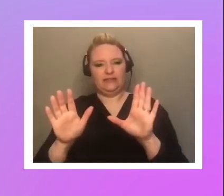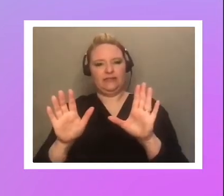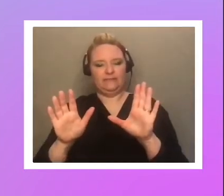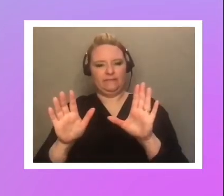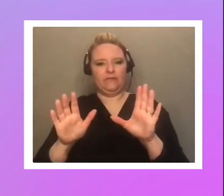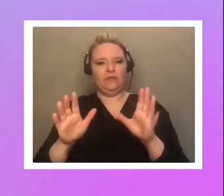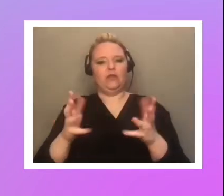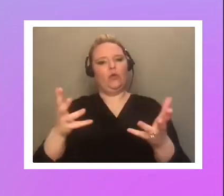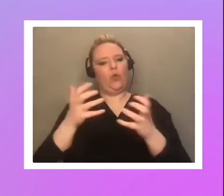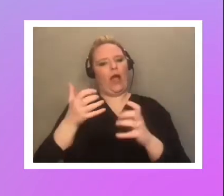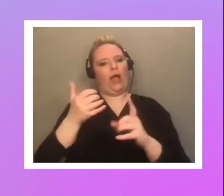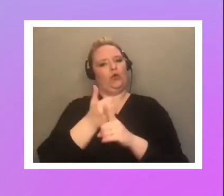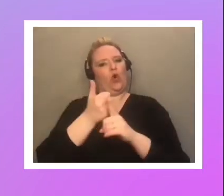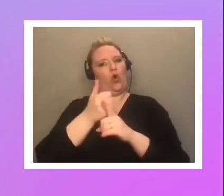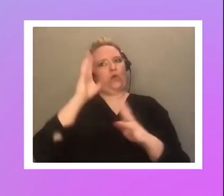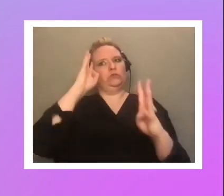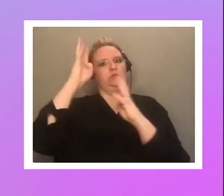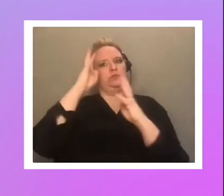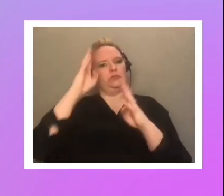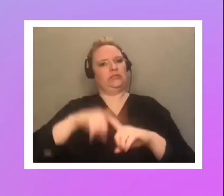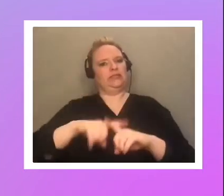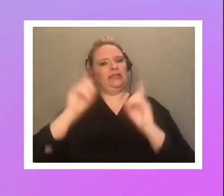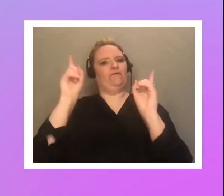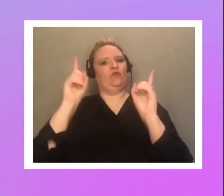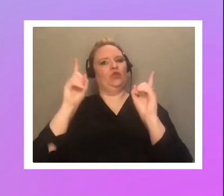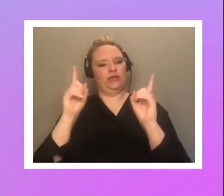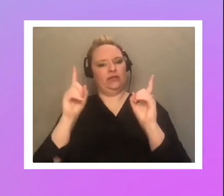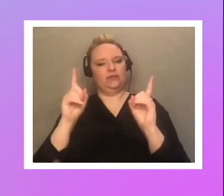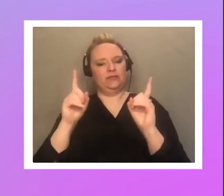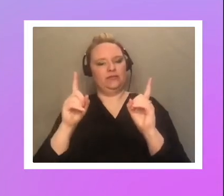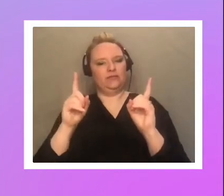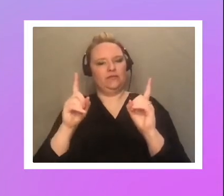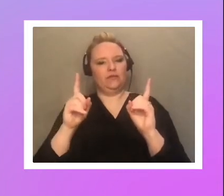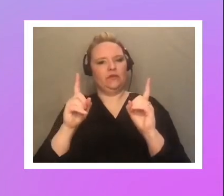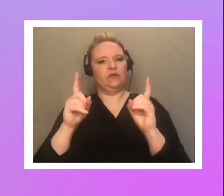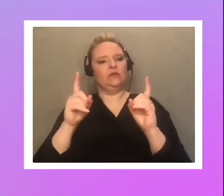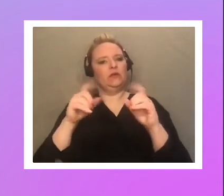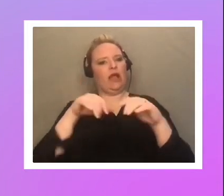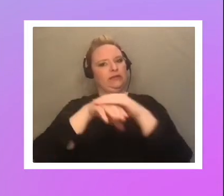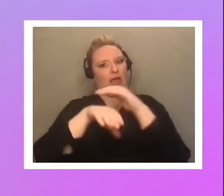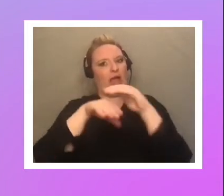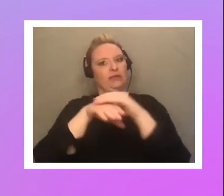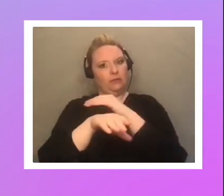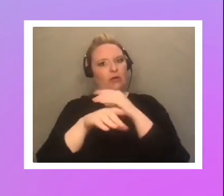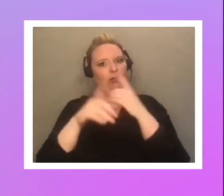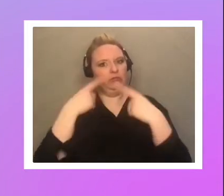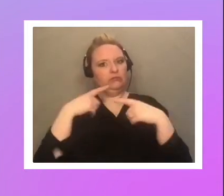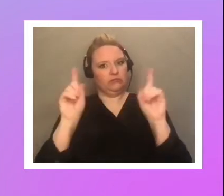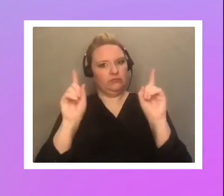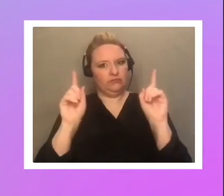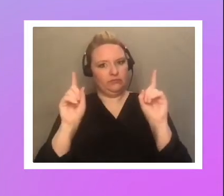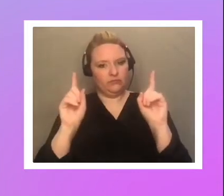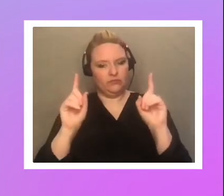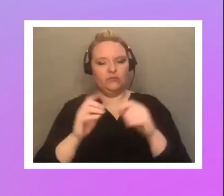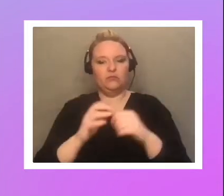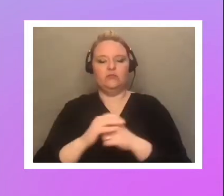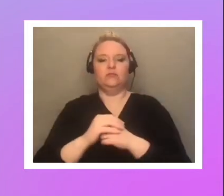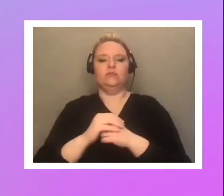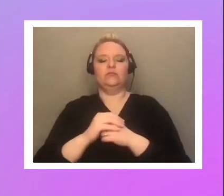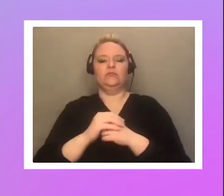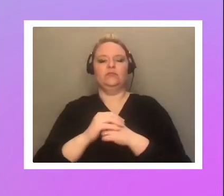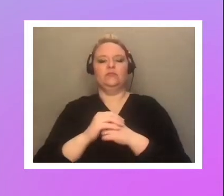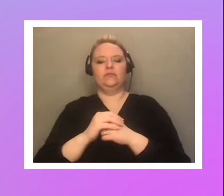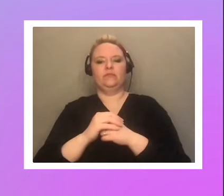something that's different and innovative, but accessible at the same time. You can